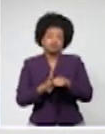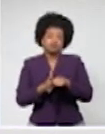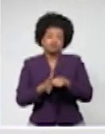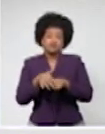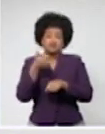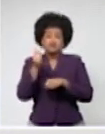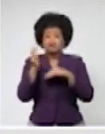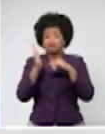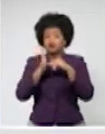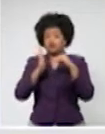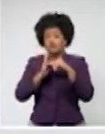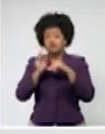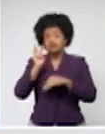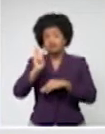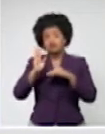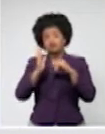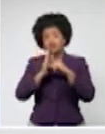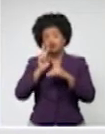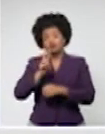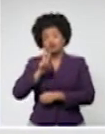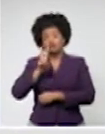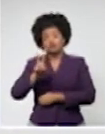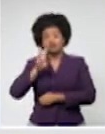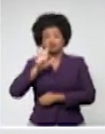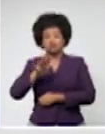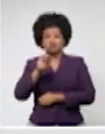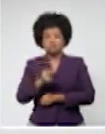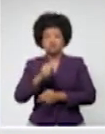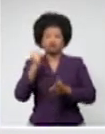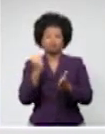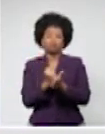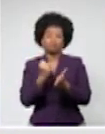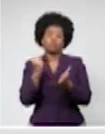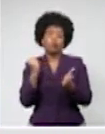10,003,225 confirmed cases. Since only yesterday,